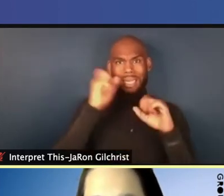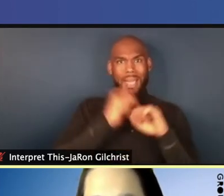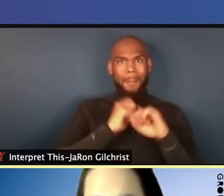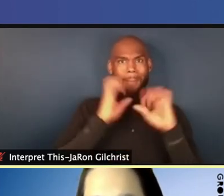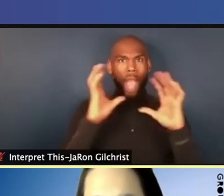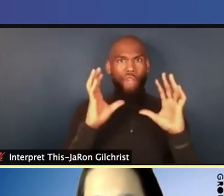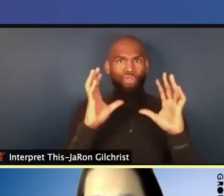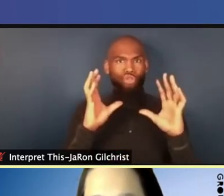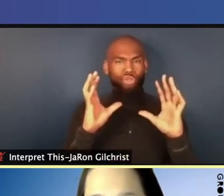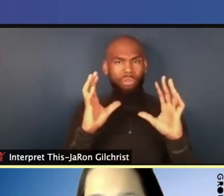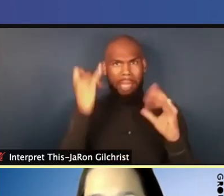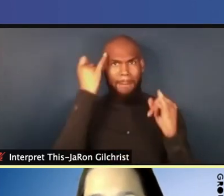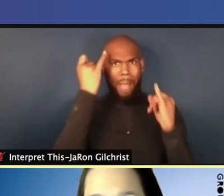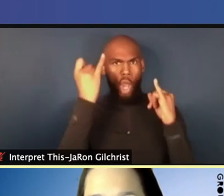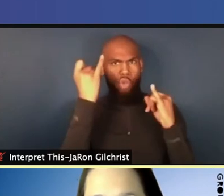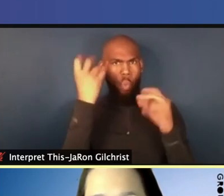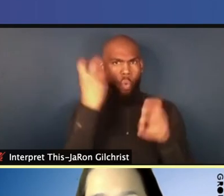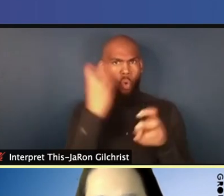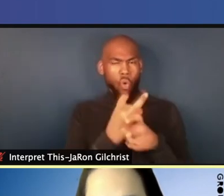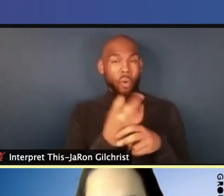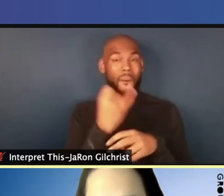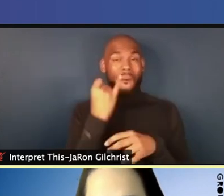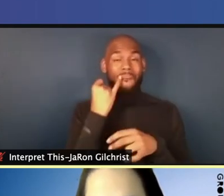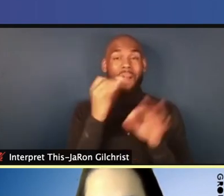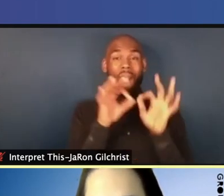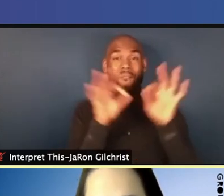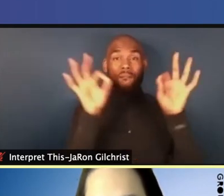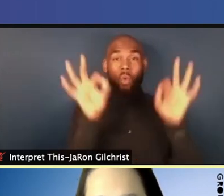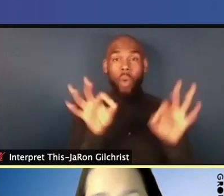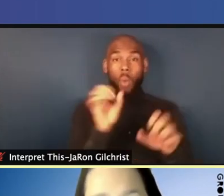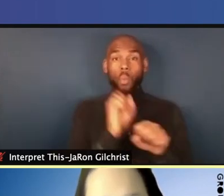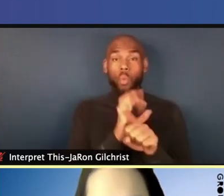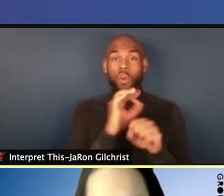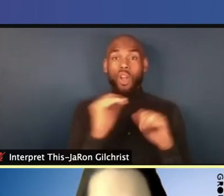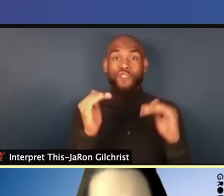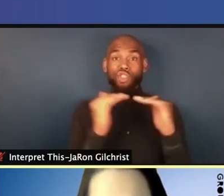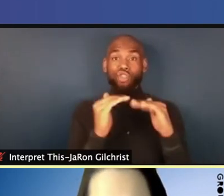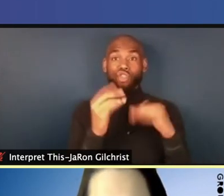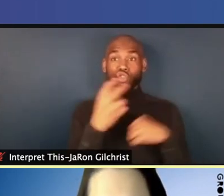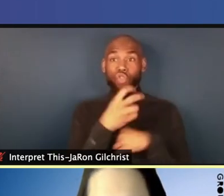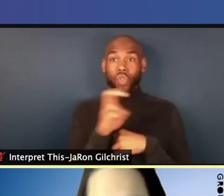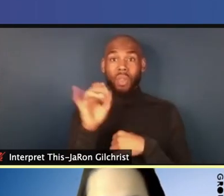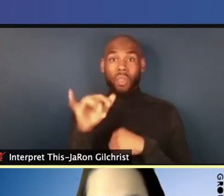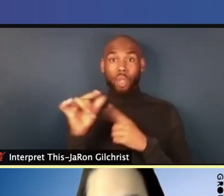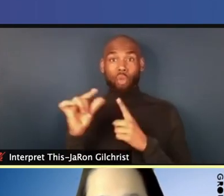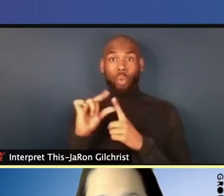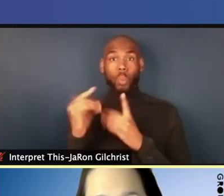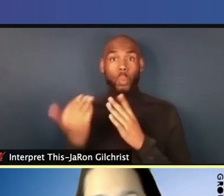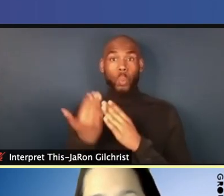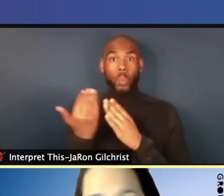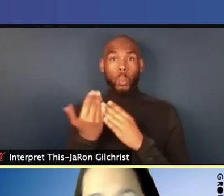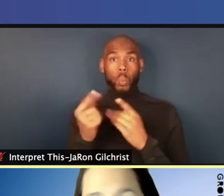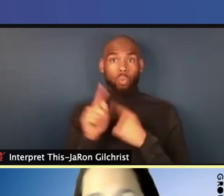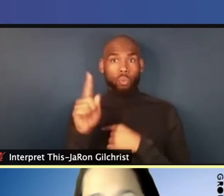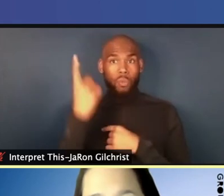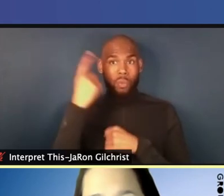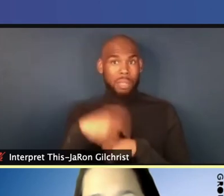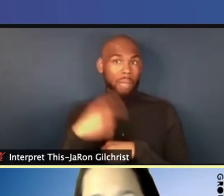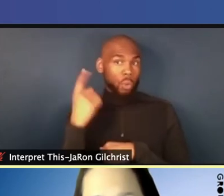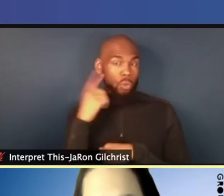And if the framework of a just transition is new to you and you're just hearing that for the first time, one